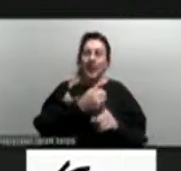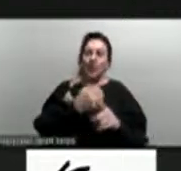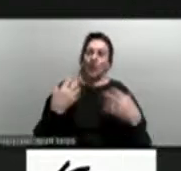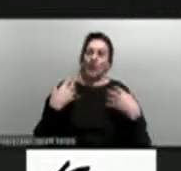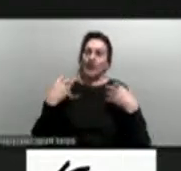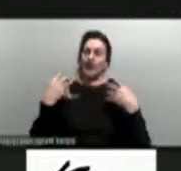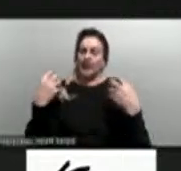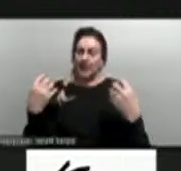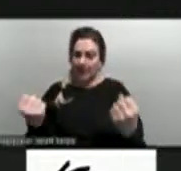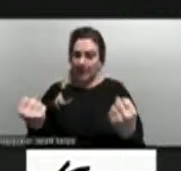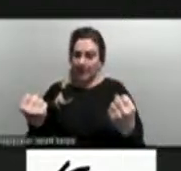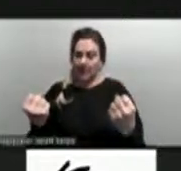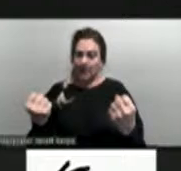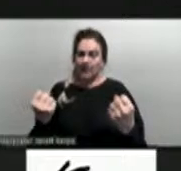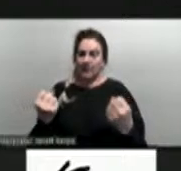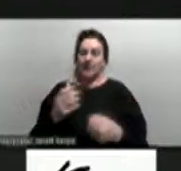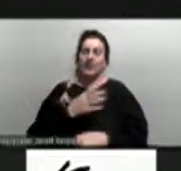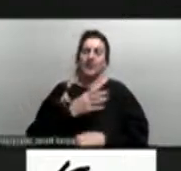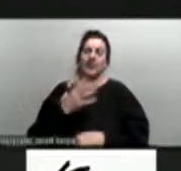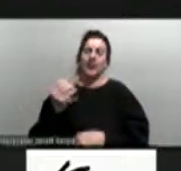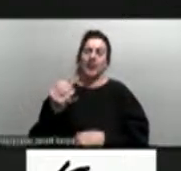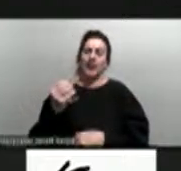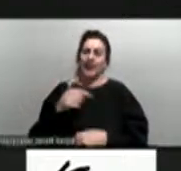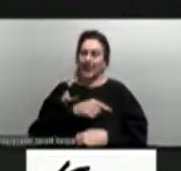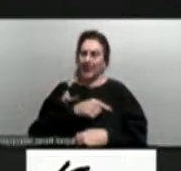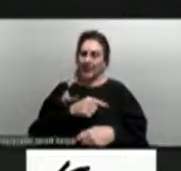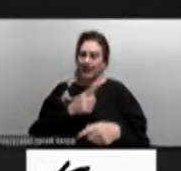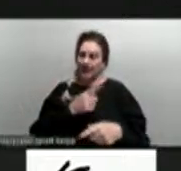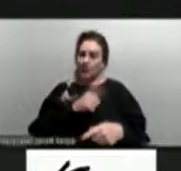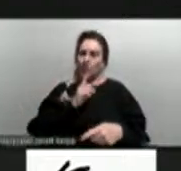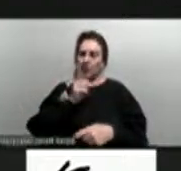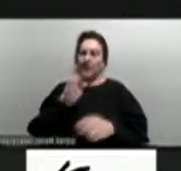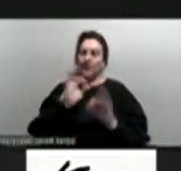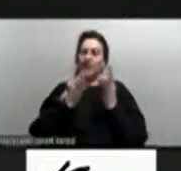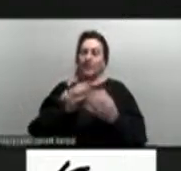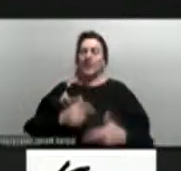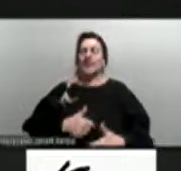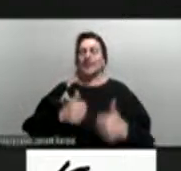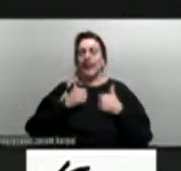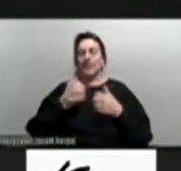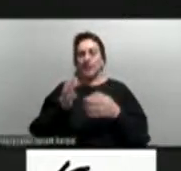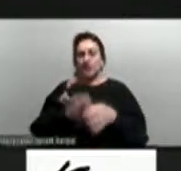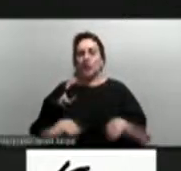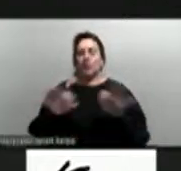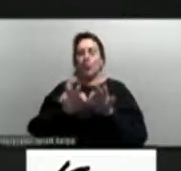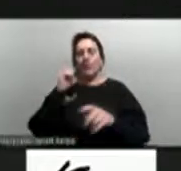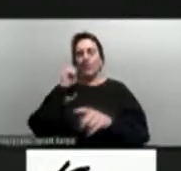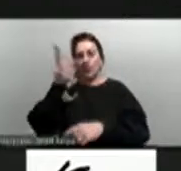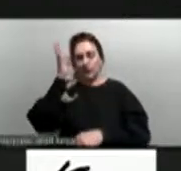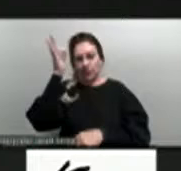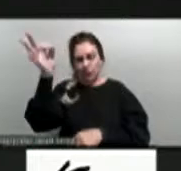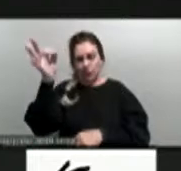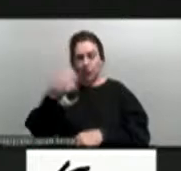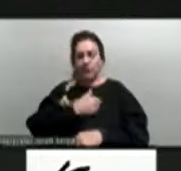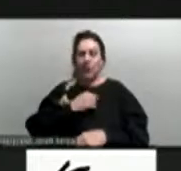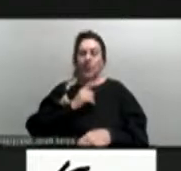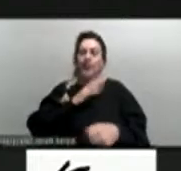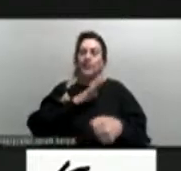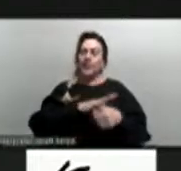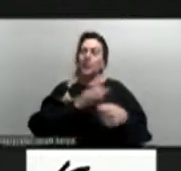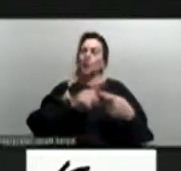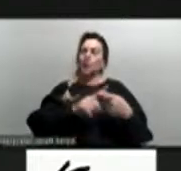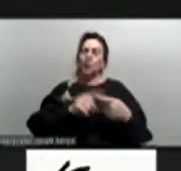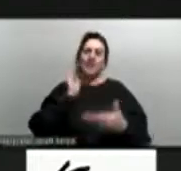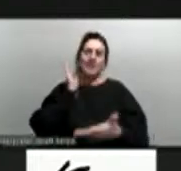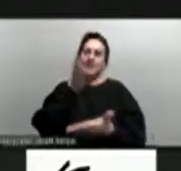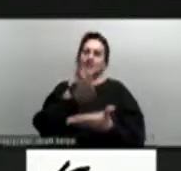of trauma, improving a family's quality of life, and preparing them for a brighter future. The commitment to end child and family homelessness is one that